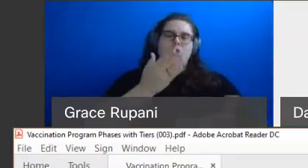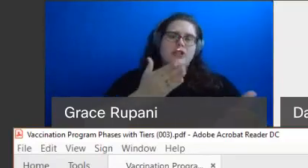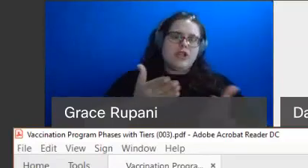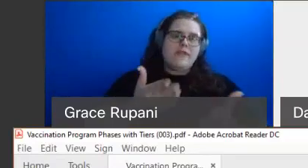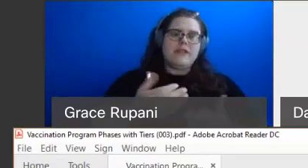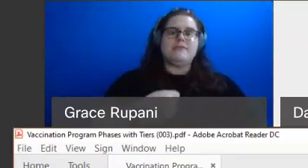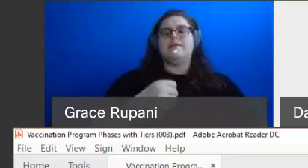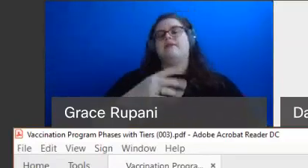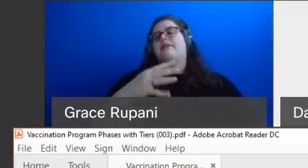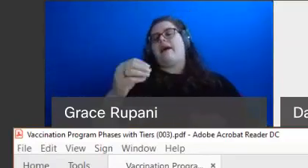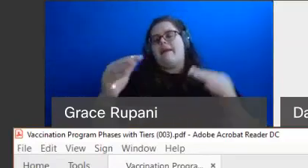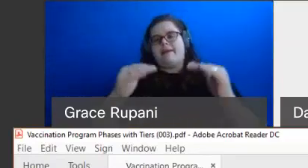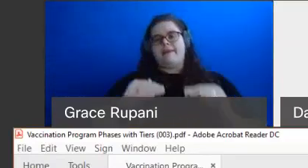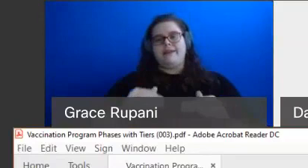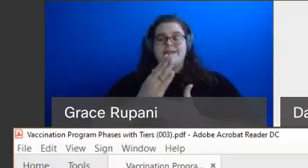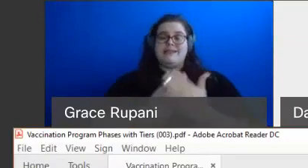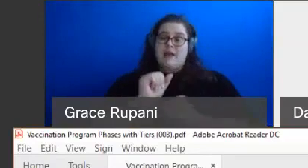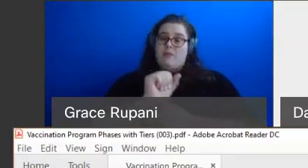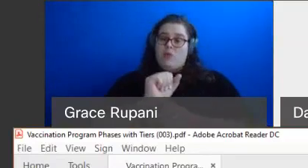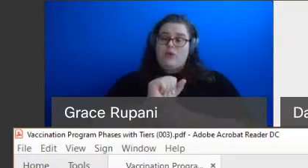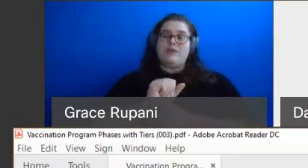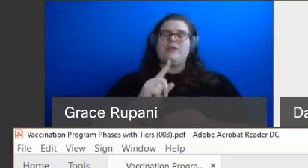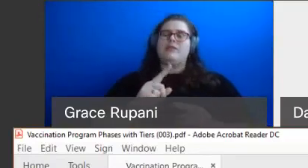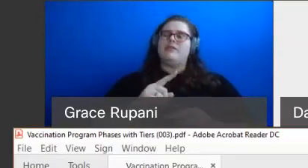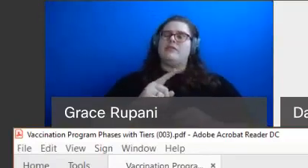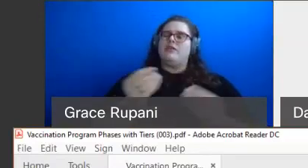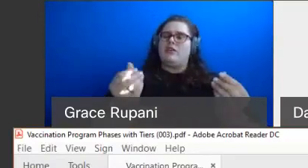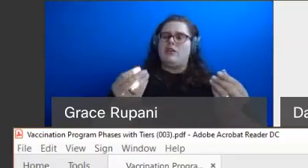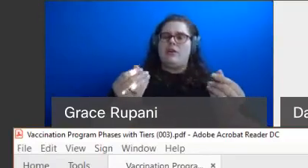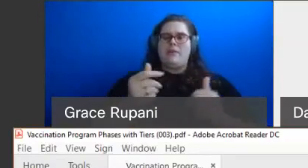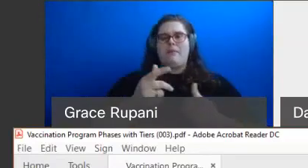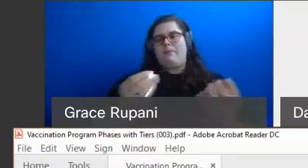people working in commercial and residential property maintenance.